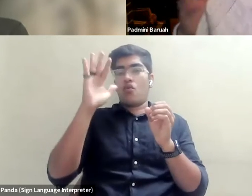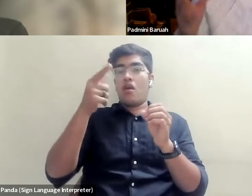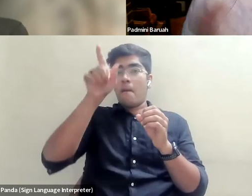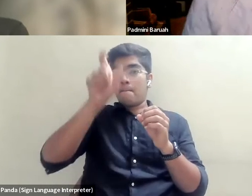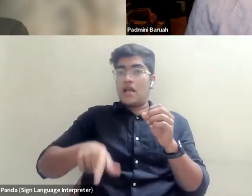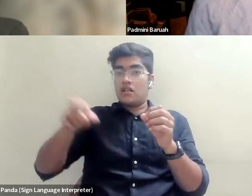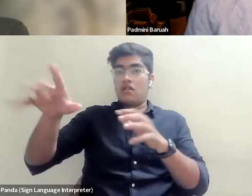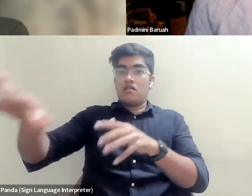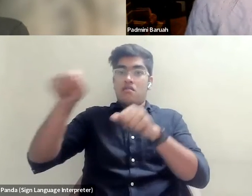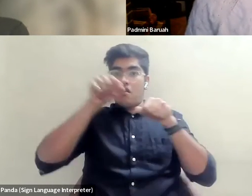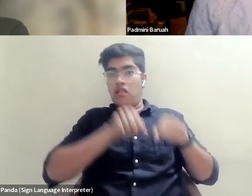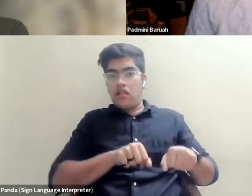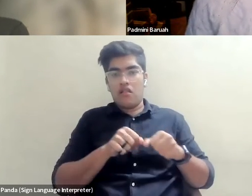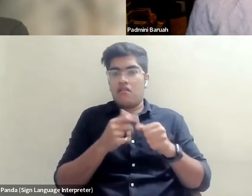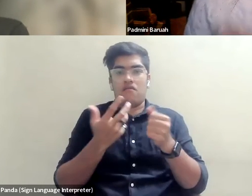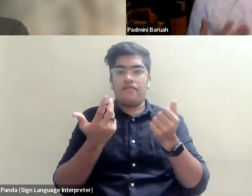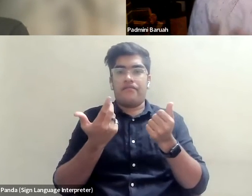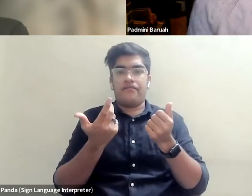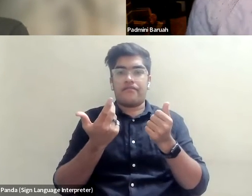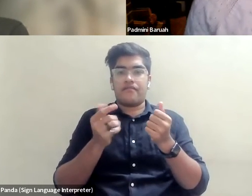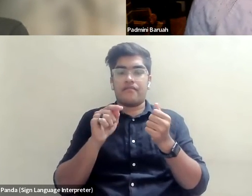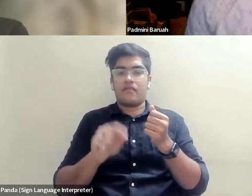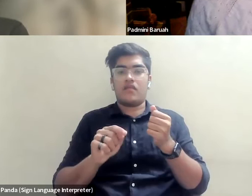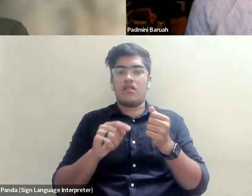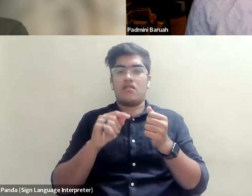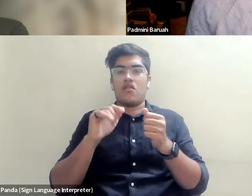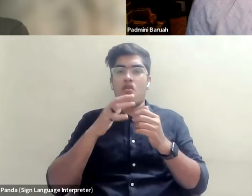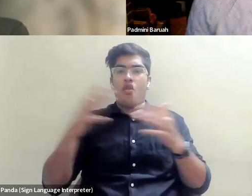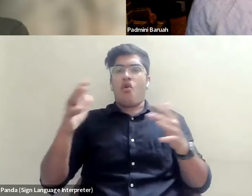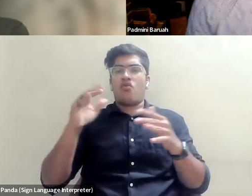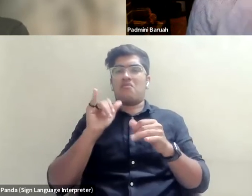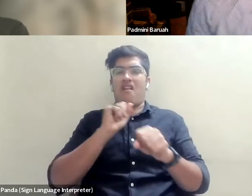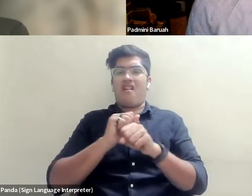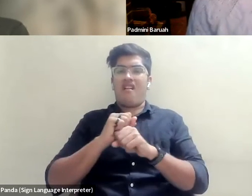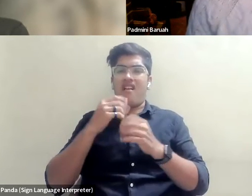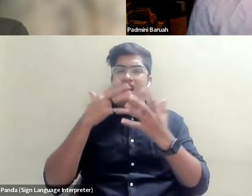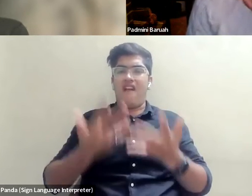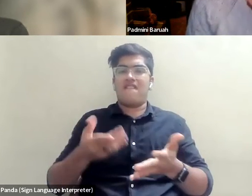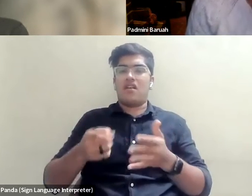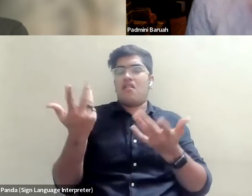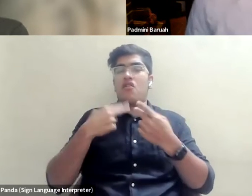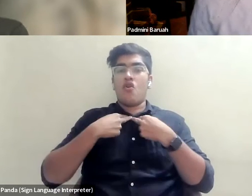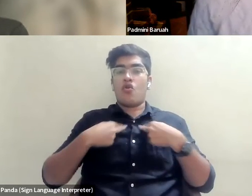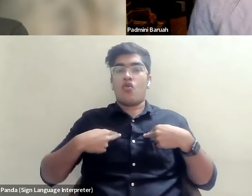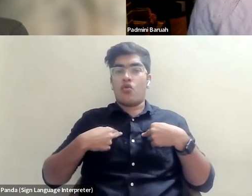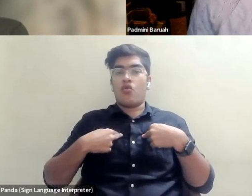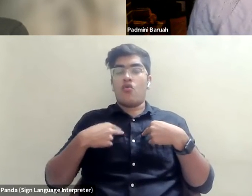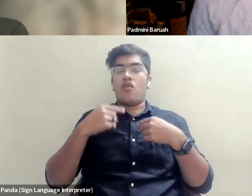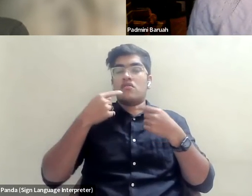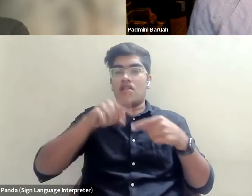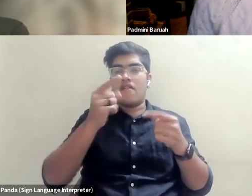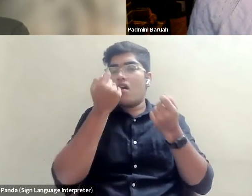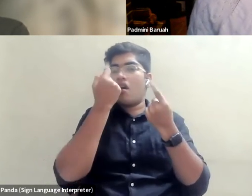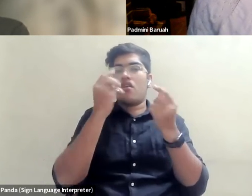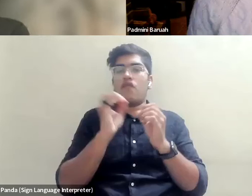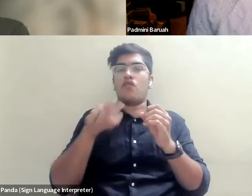evidence is a really tedious task, and courts have no understanding of this